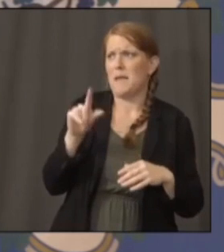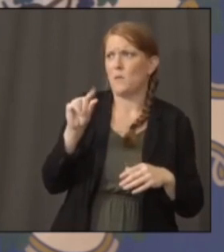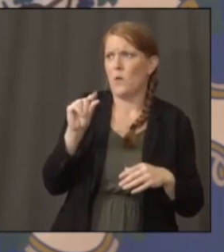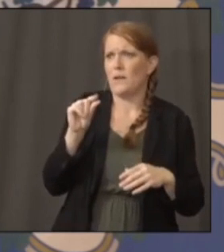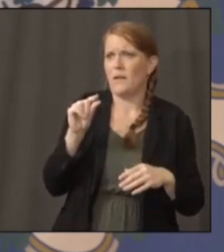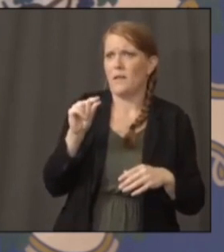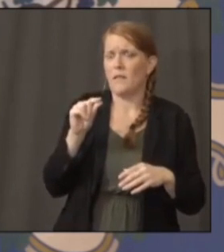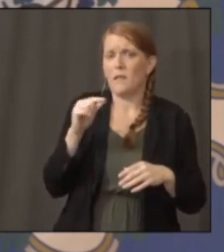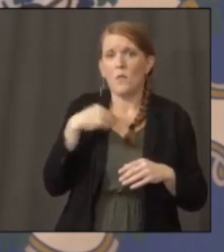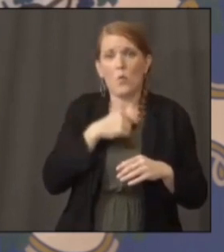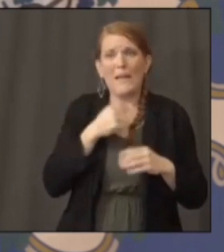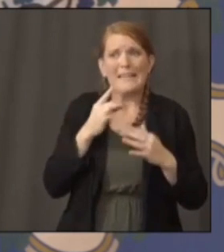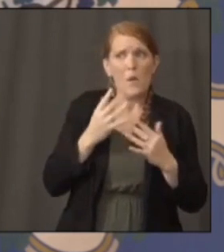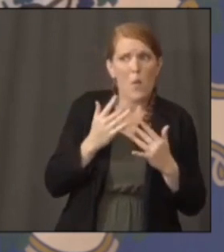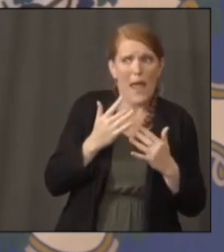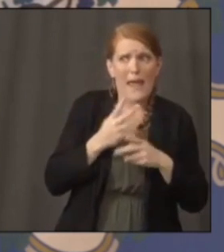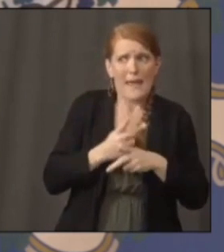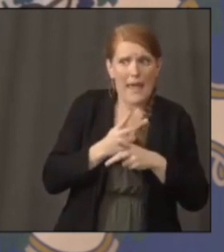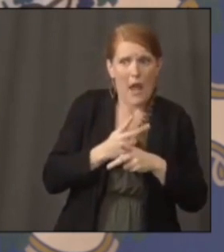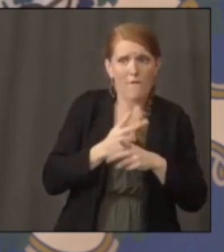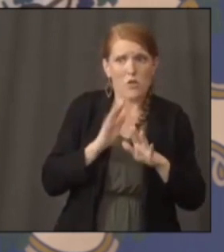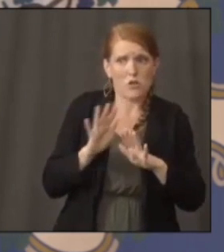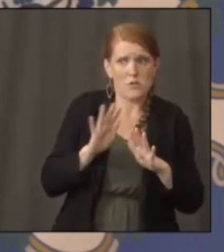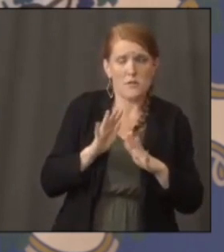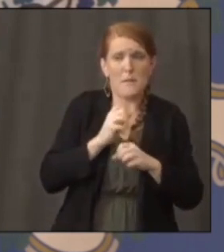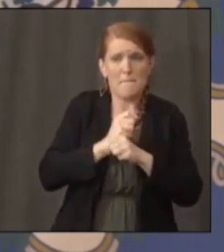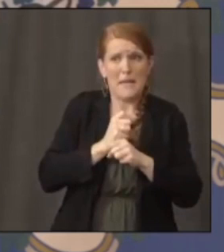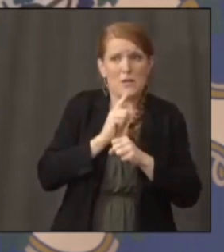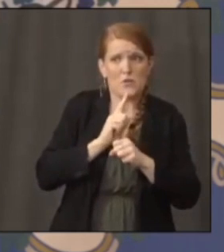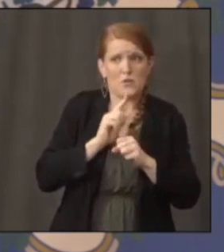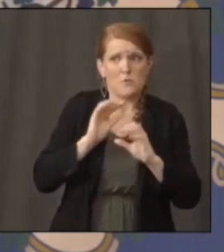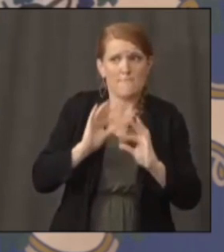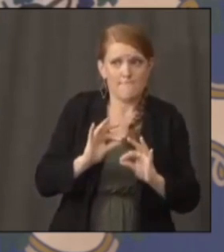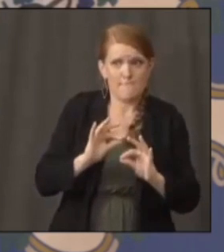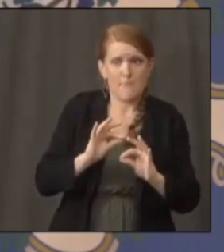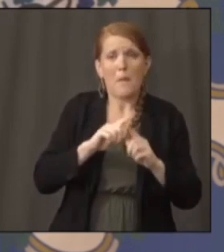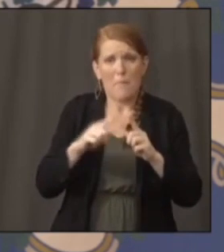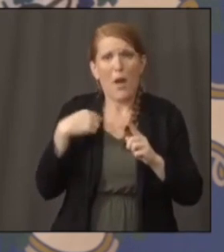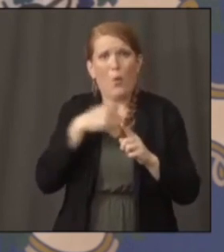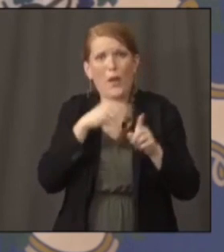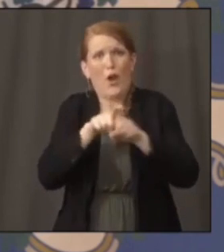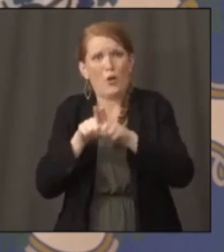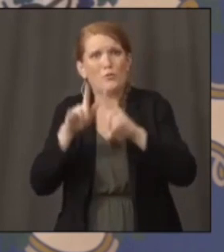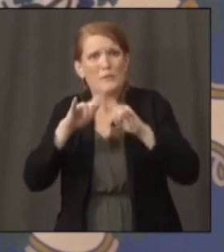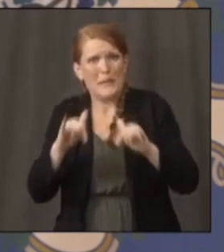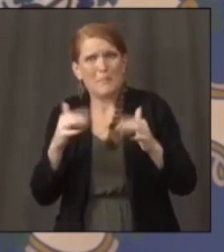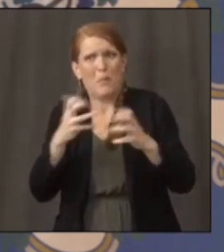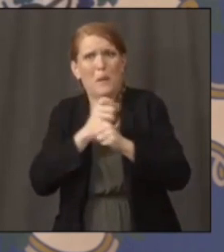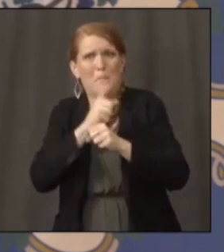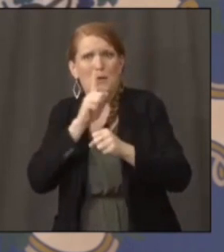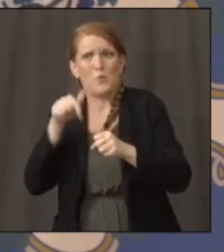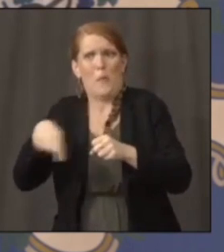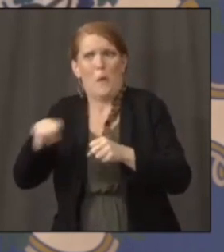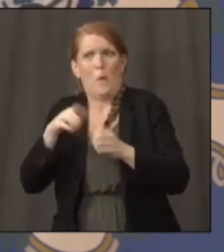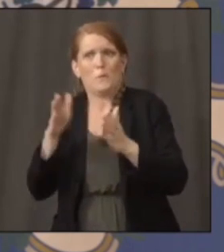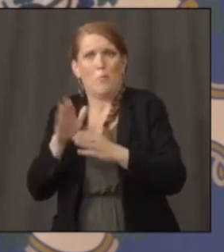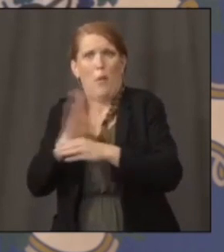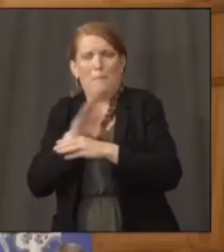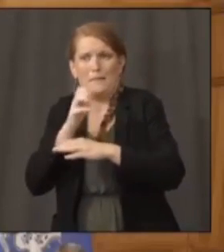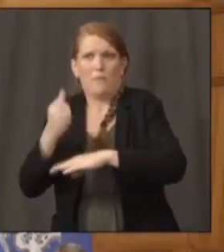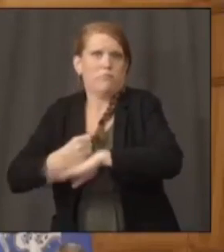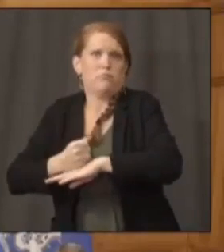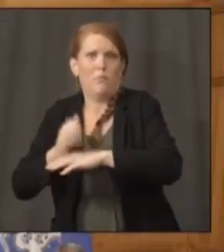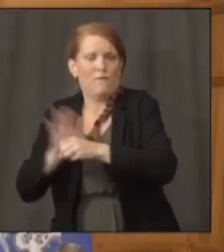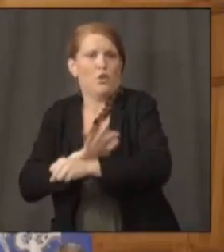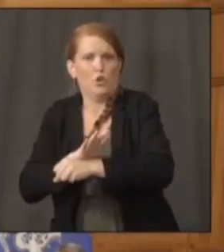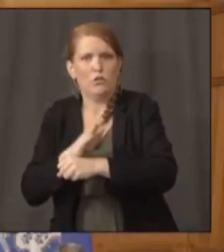did that cautiously. We did everything we could to make sure our small stores could keep going during the peak of the pandemic as well. And I'll also add